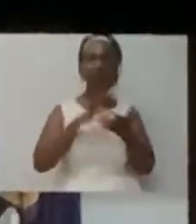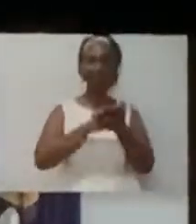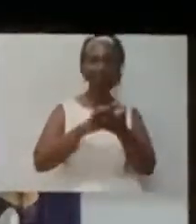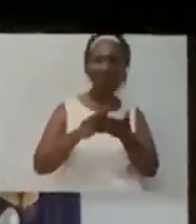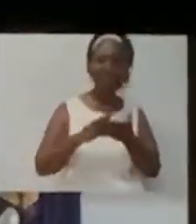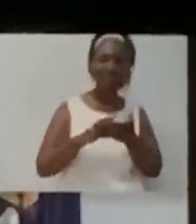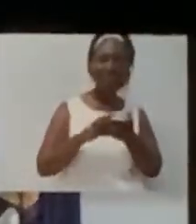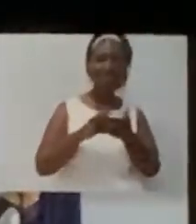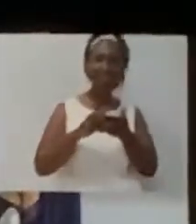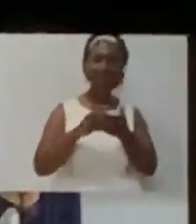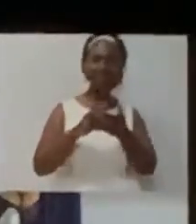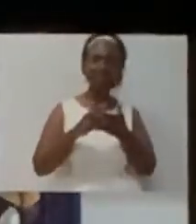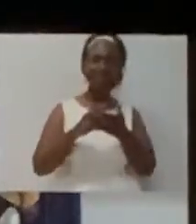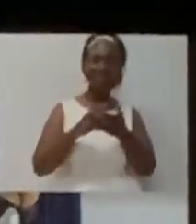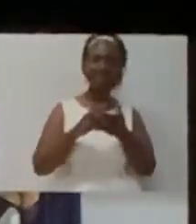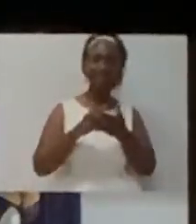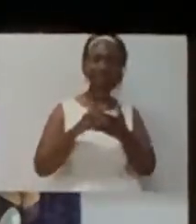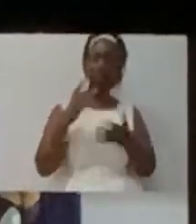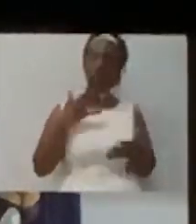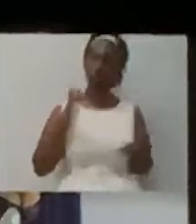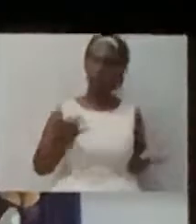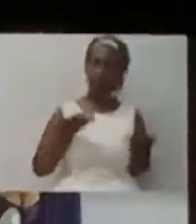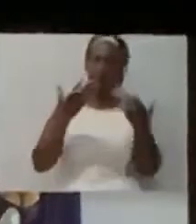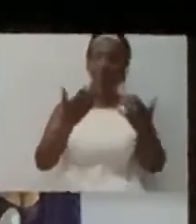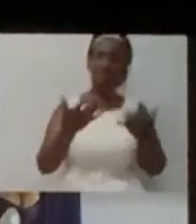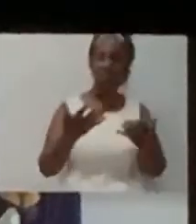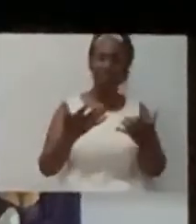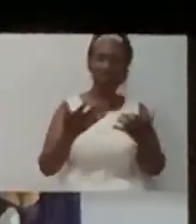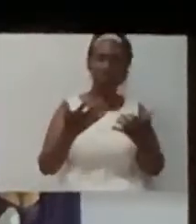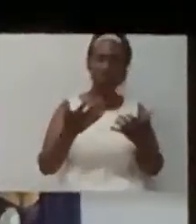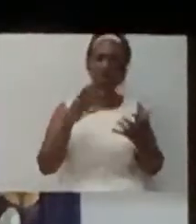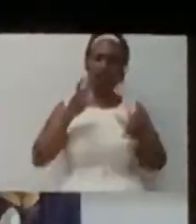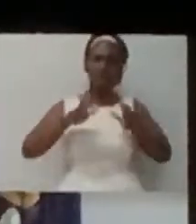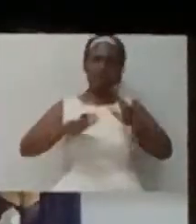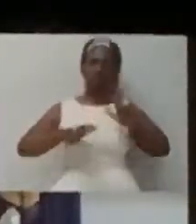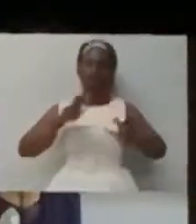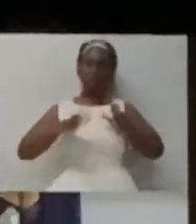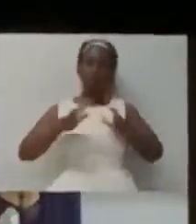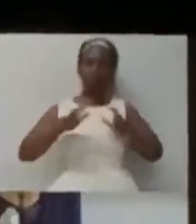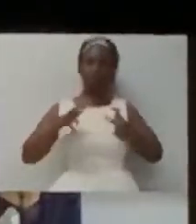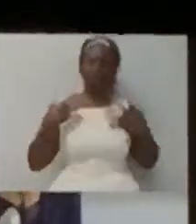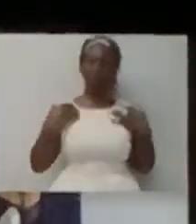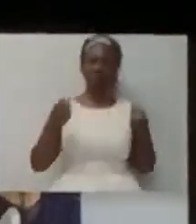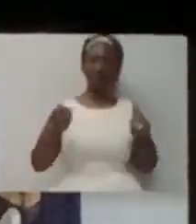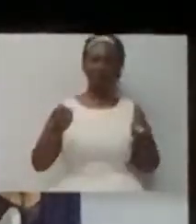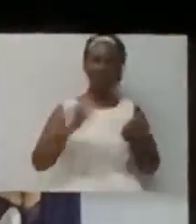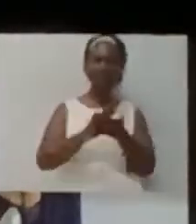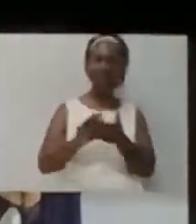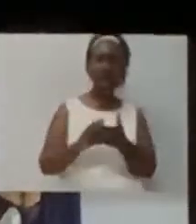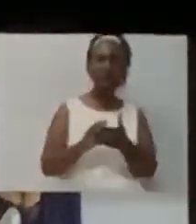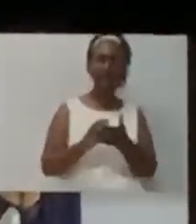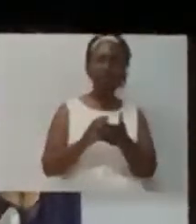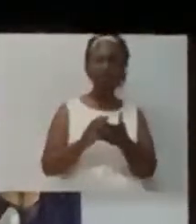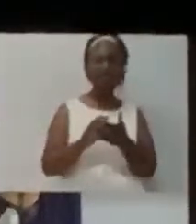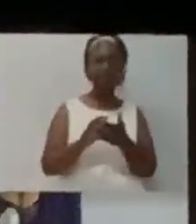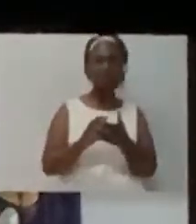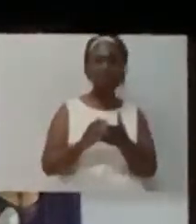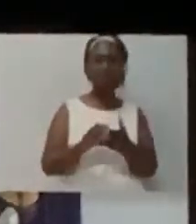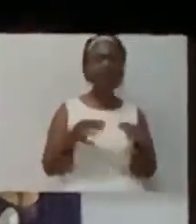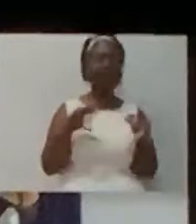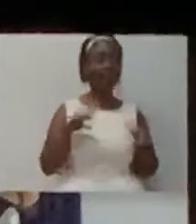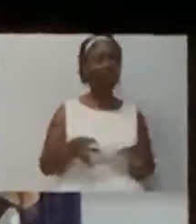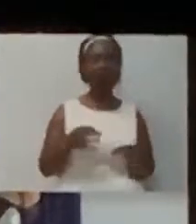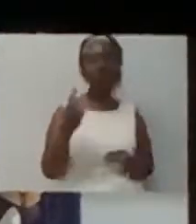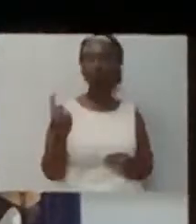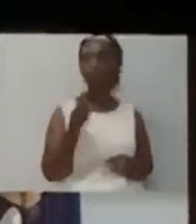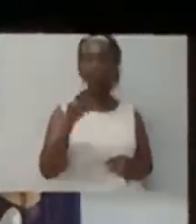other. Graduates, I encourage you to always choose awkward, brave, and kind.